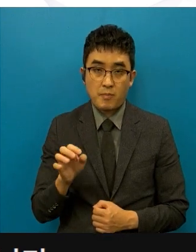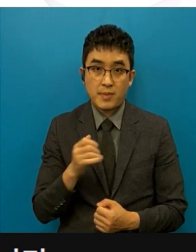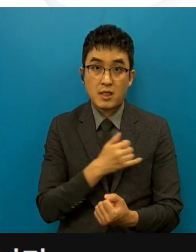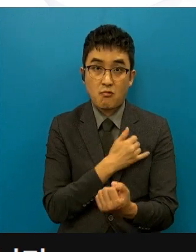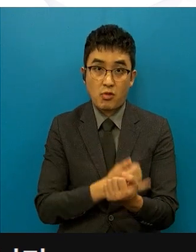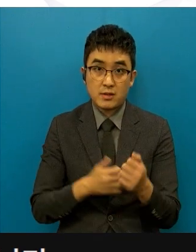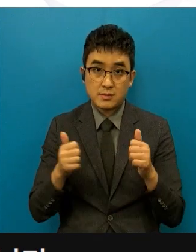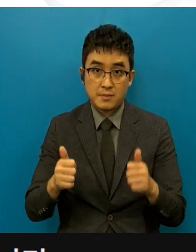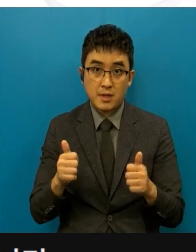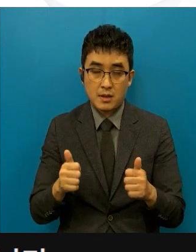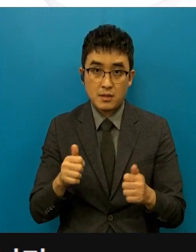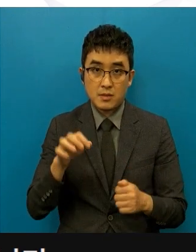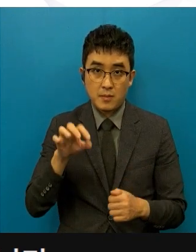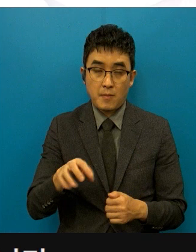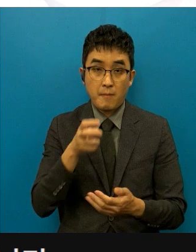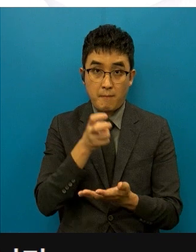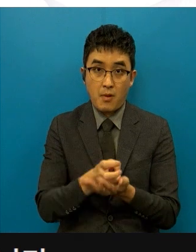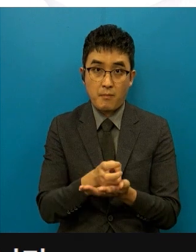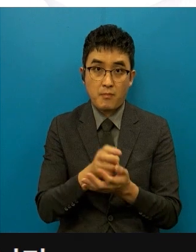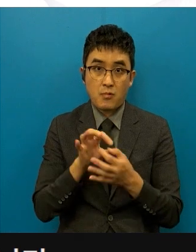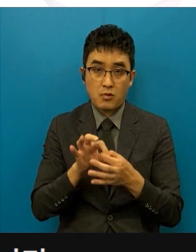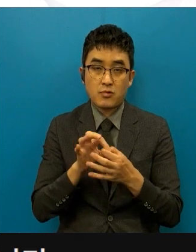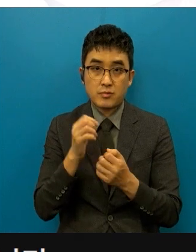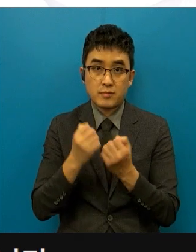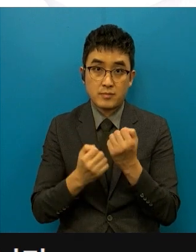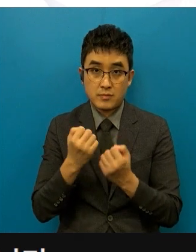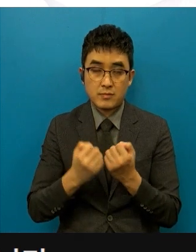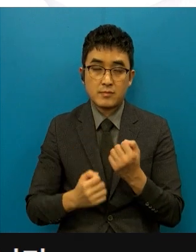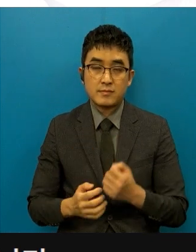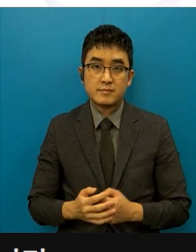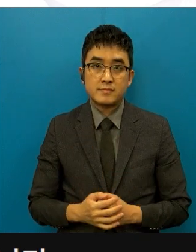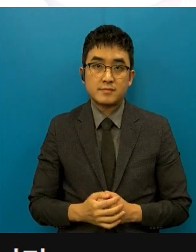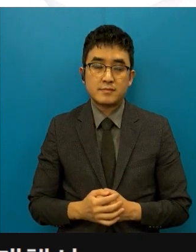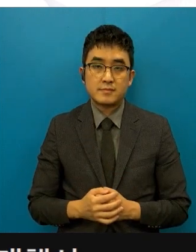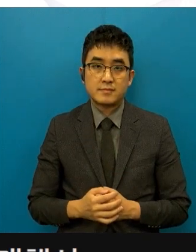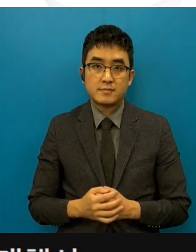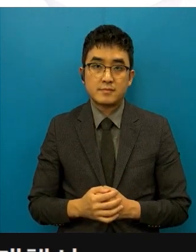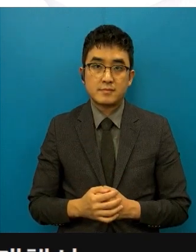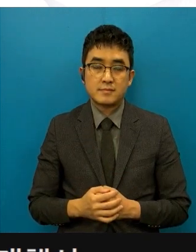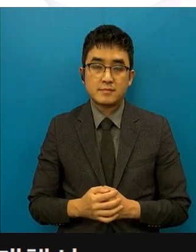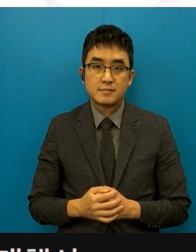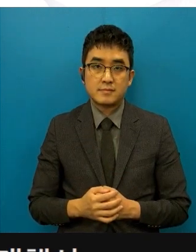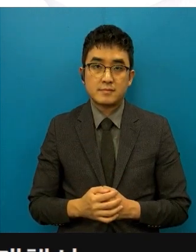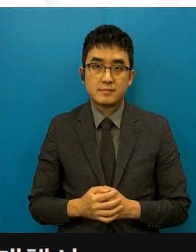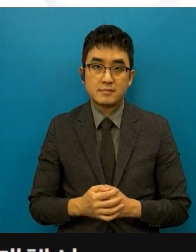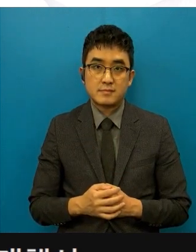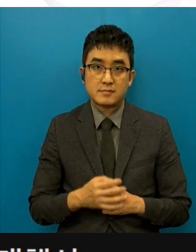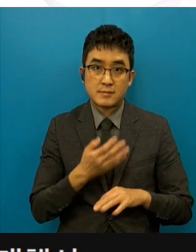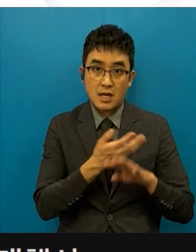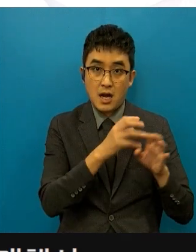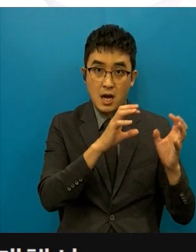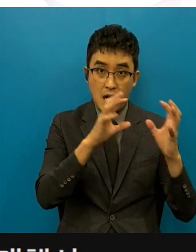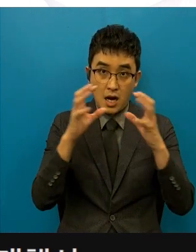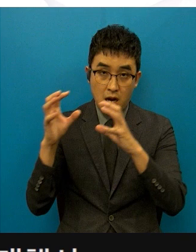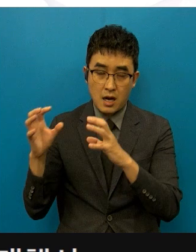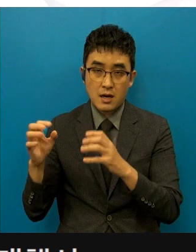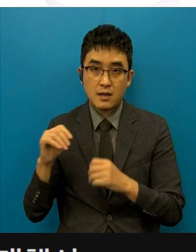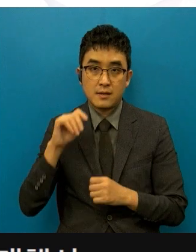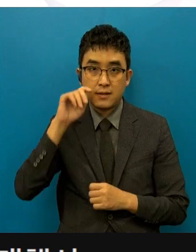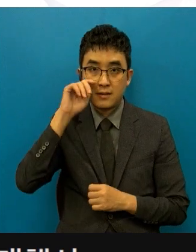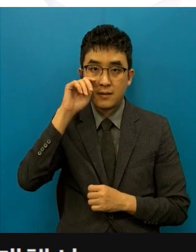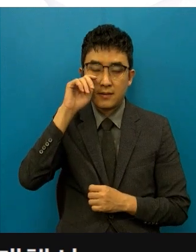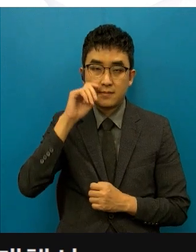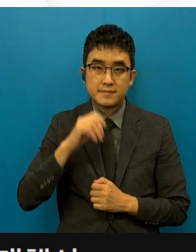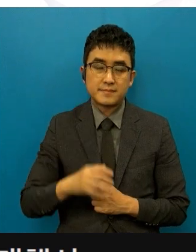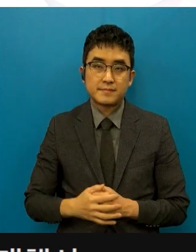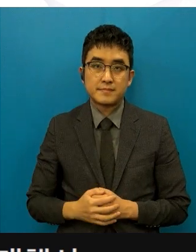So all the states that I have mentioned, they are also members of the European Court of Human Rights, and